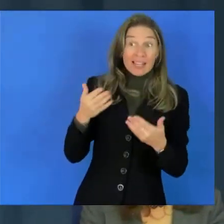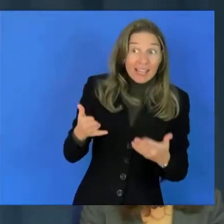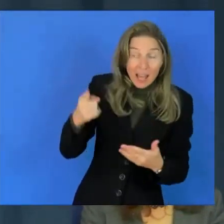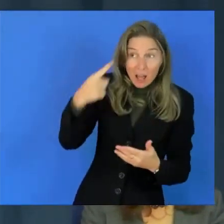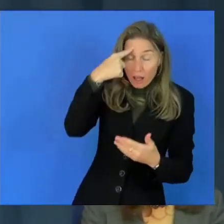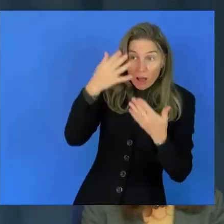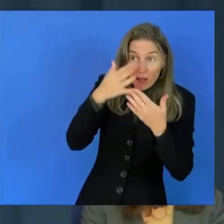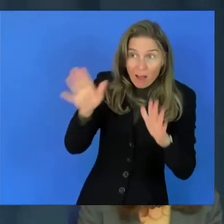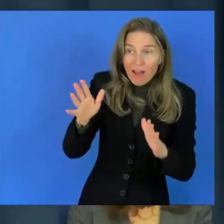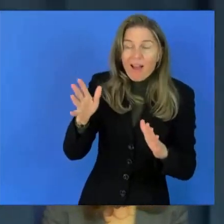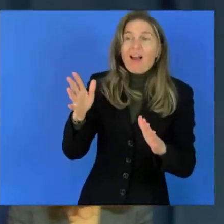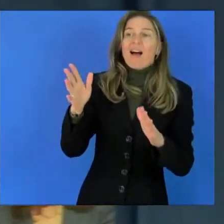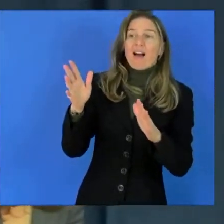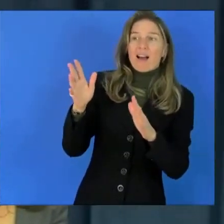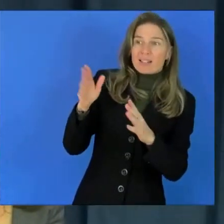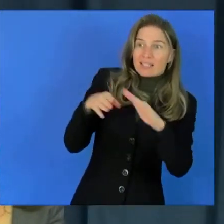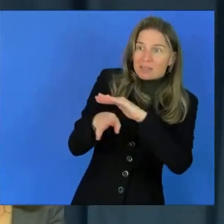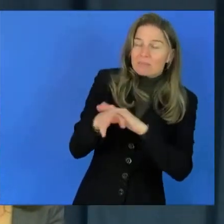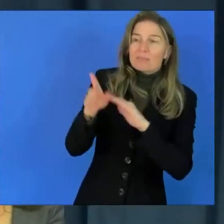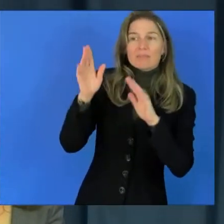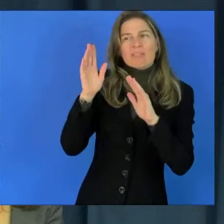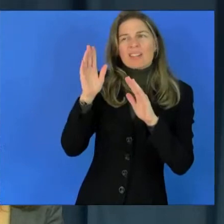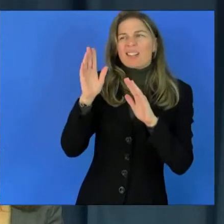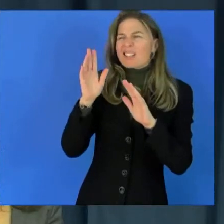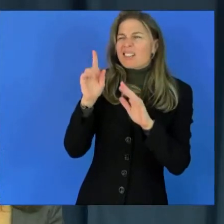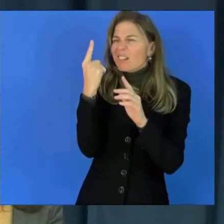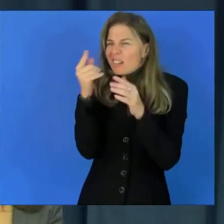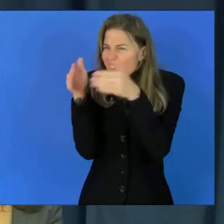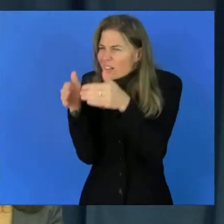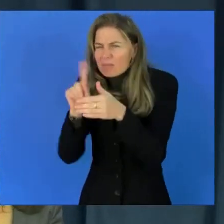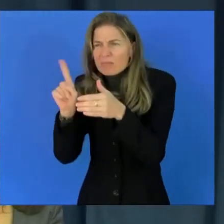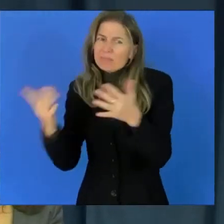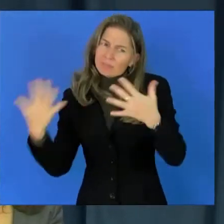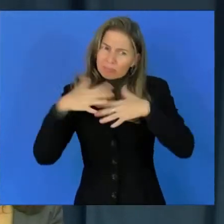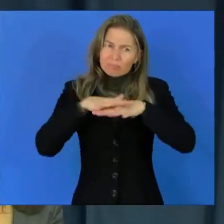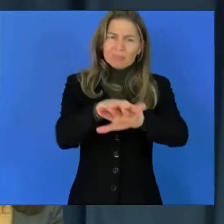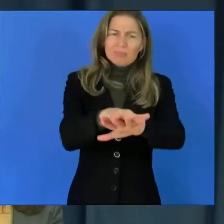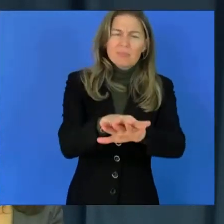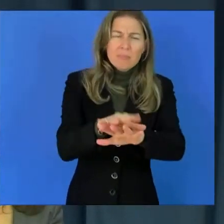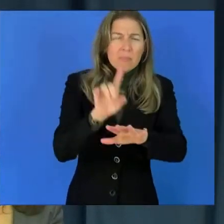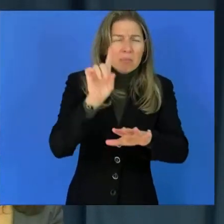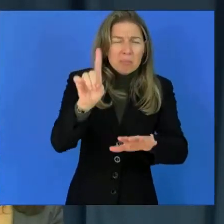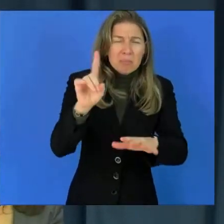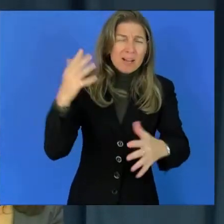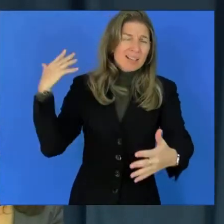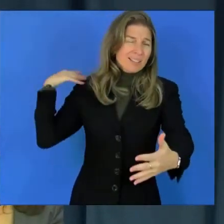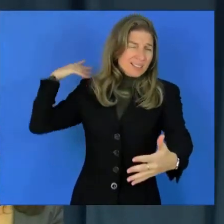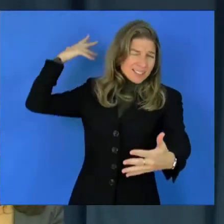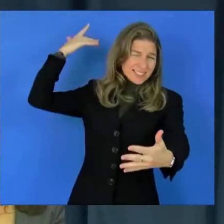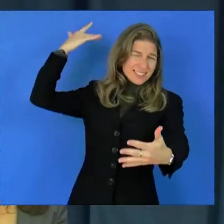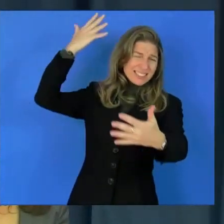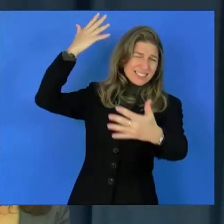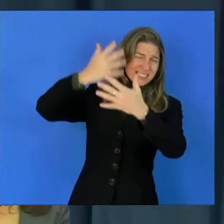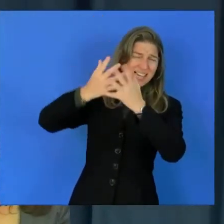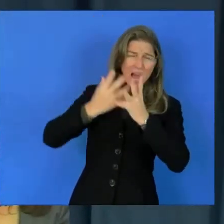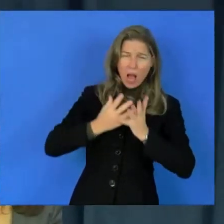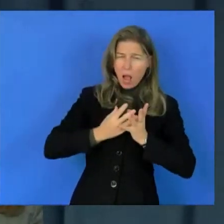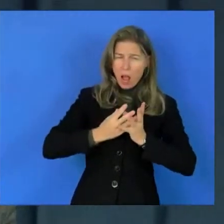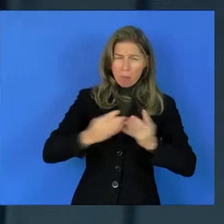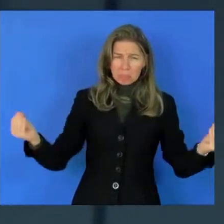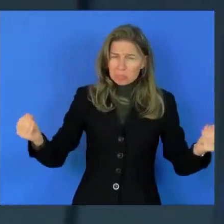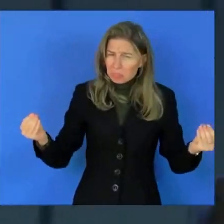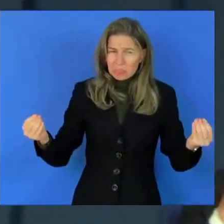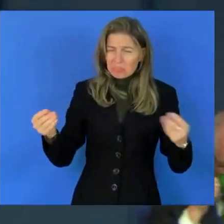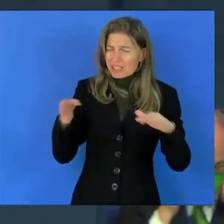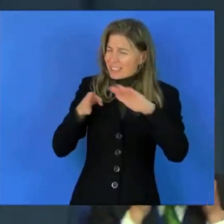disability inclusion so many places. It was absent for so long. Accessibility right at its core.